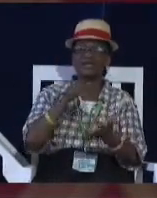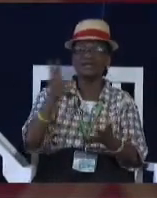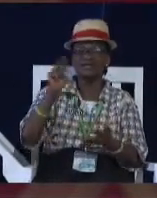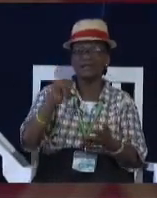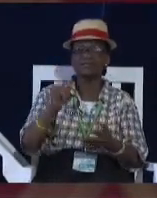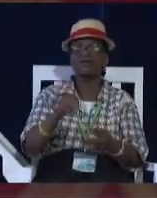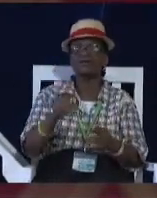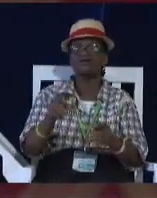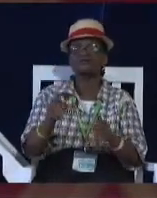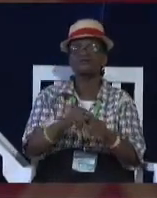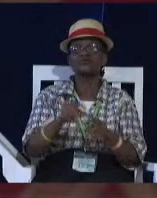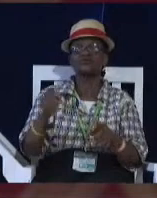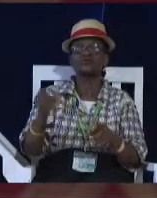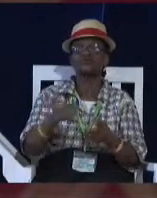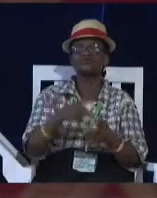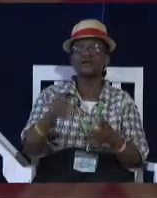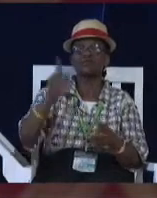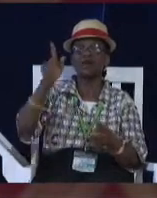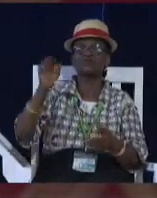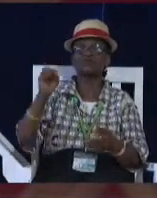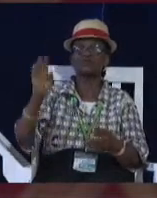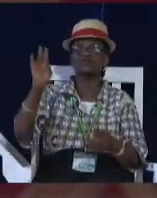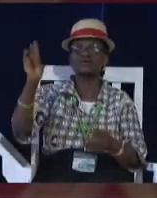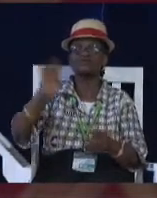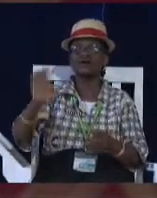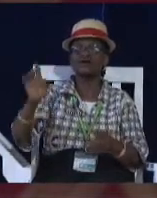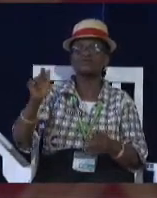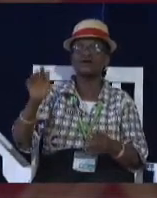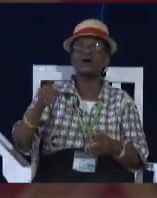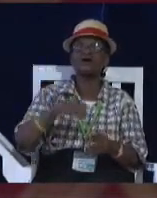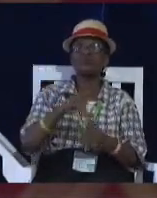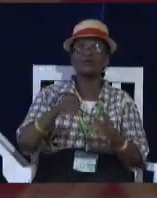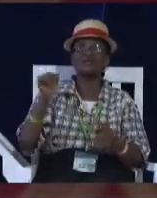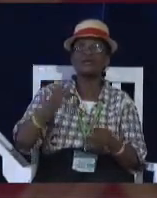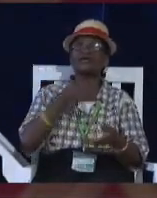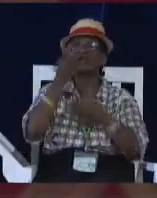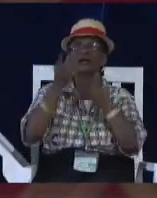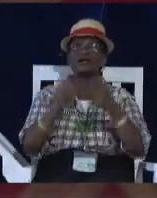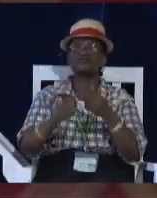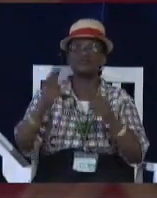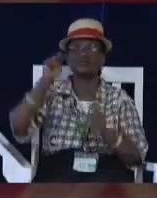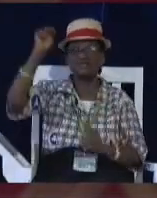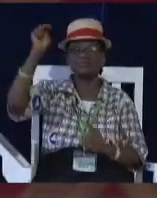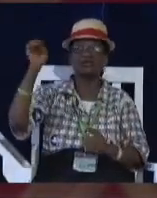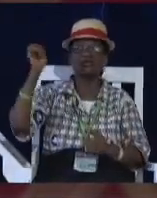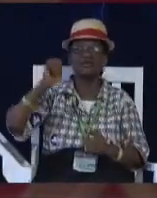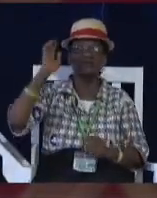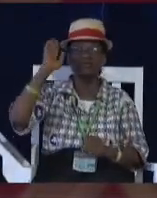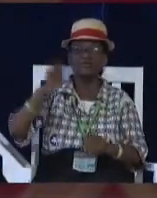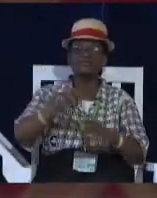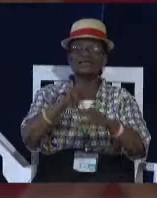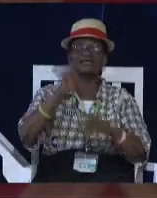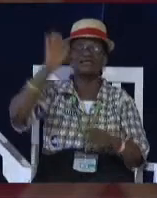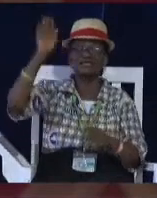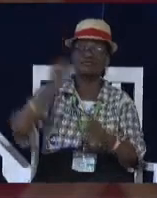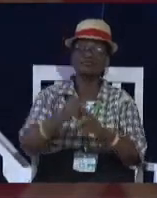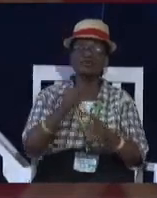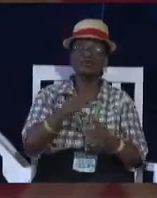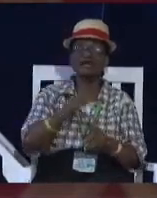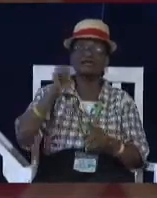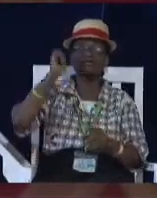So in Psalm 107, verse 17 to 20, when they cry to him, he will send his word, and he will heal